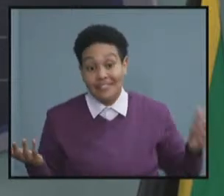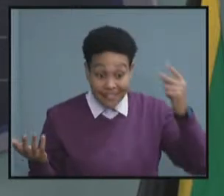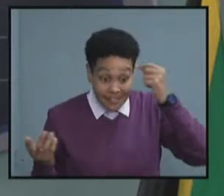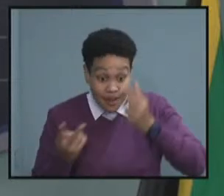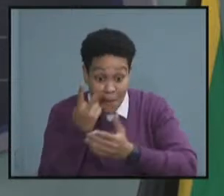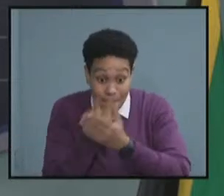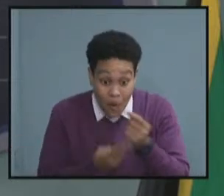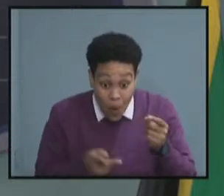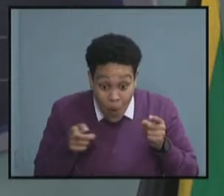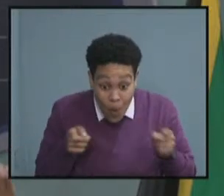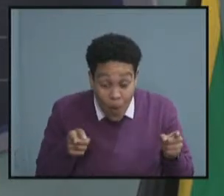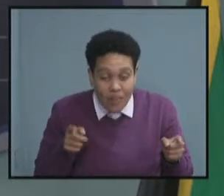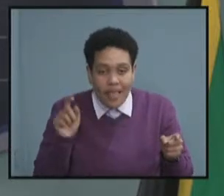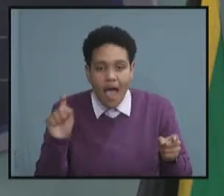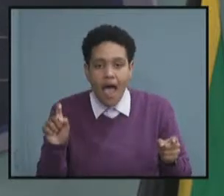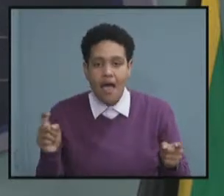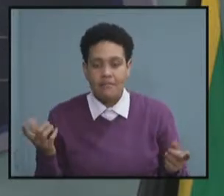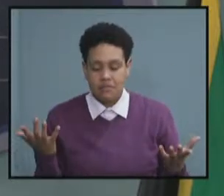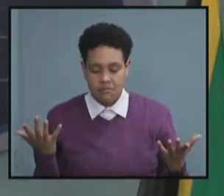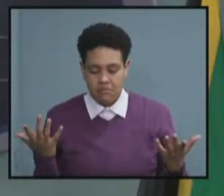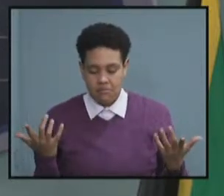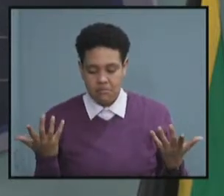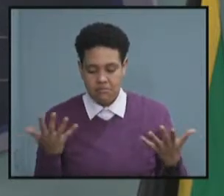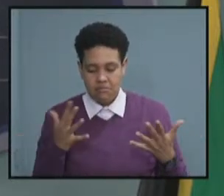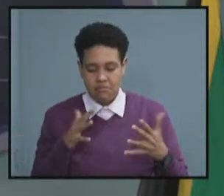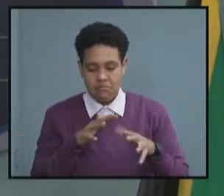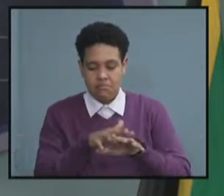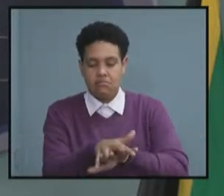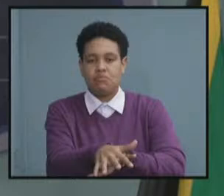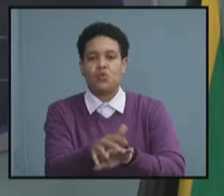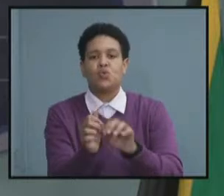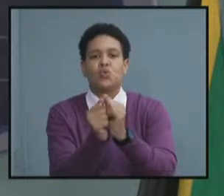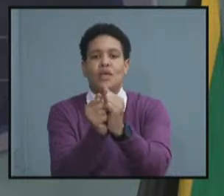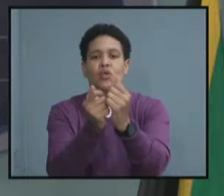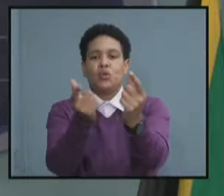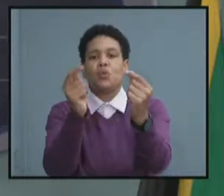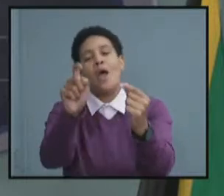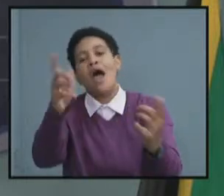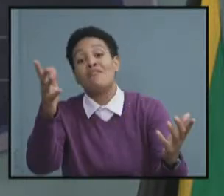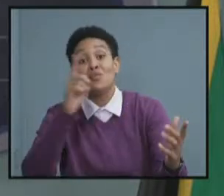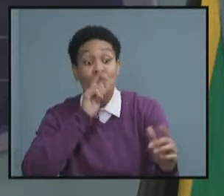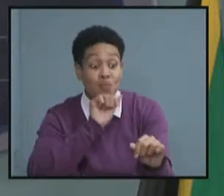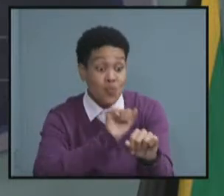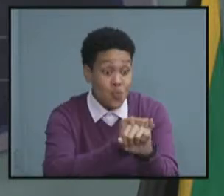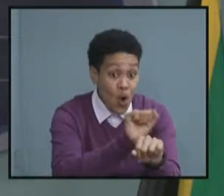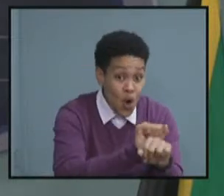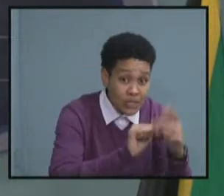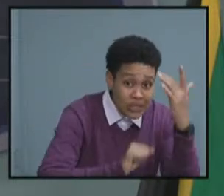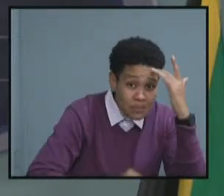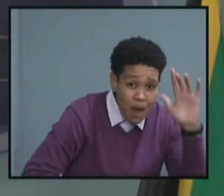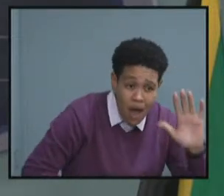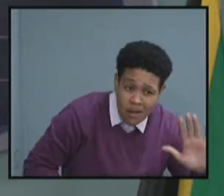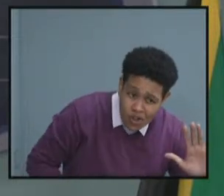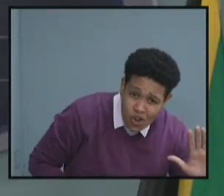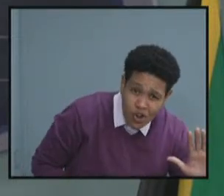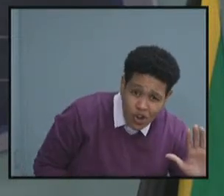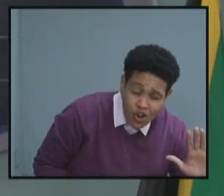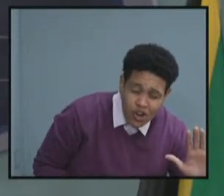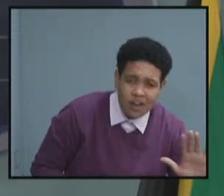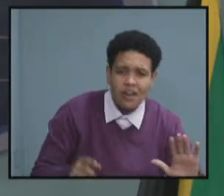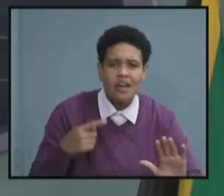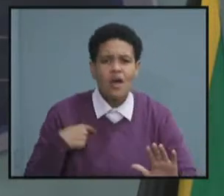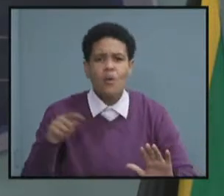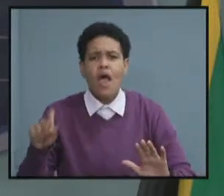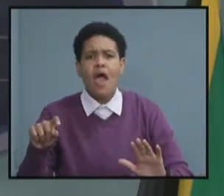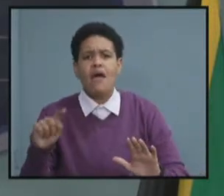Both things have to be done together. We have to work smarter and we